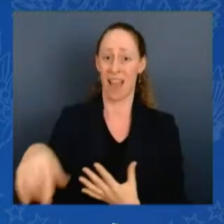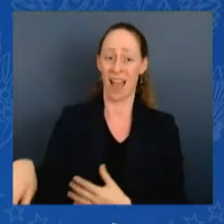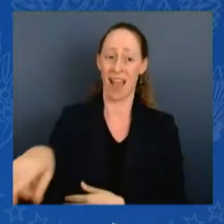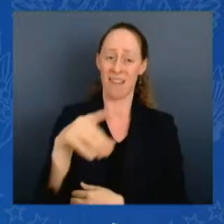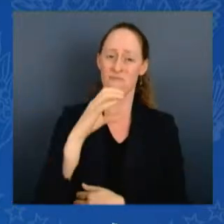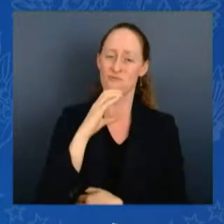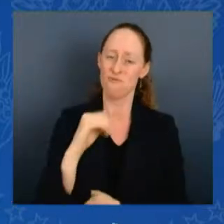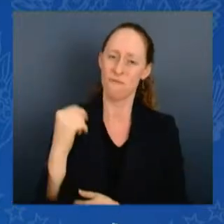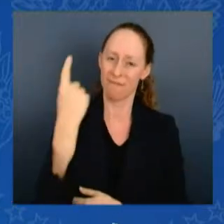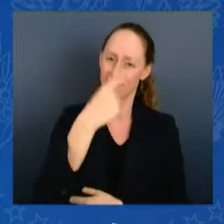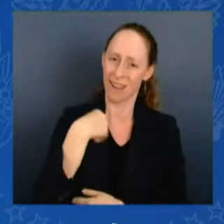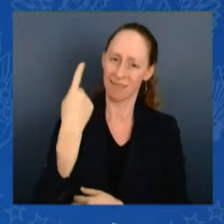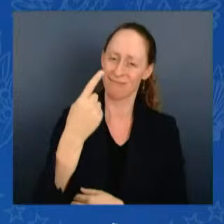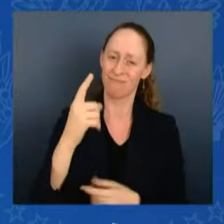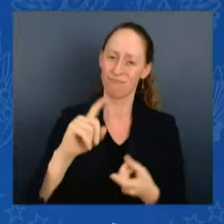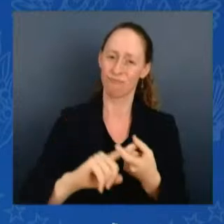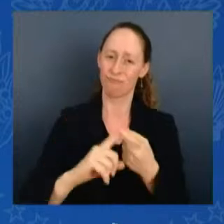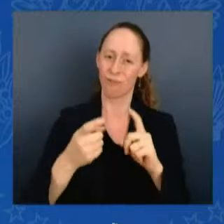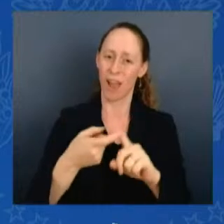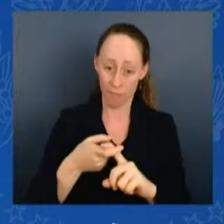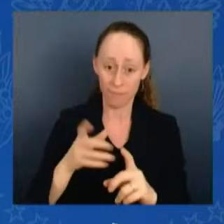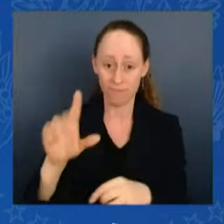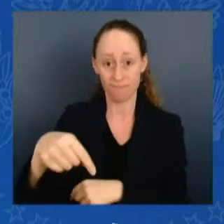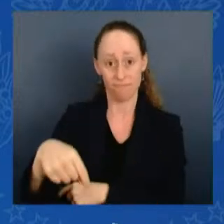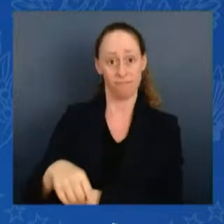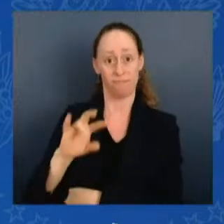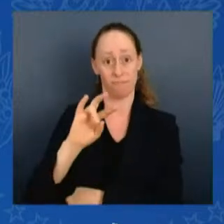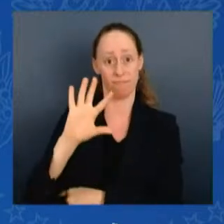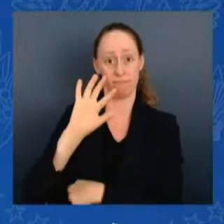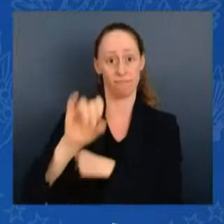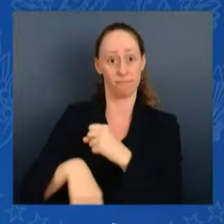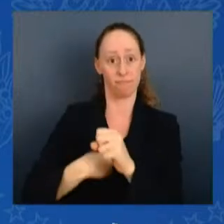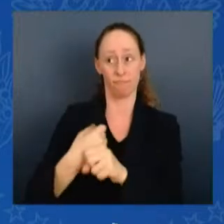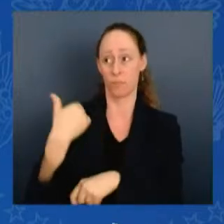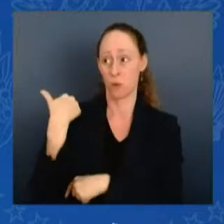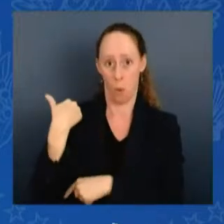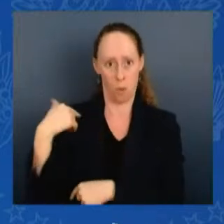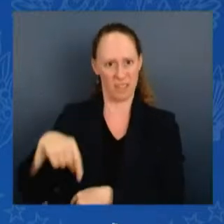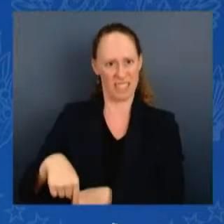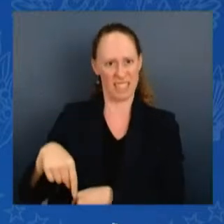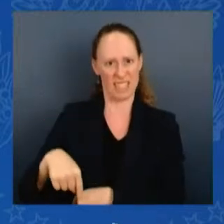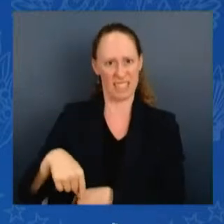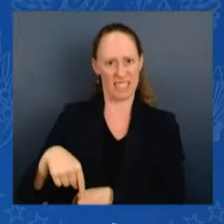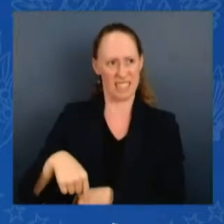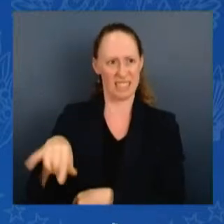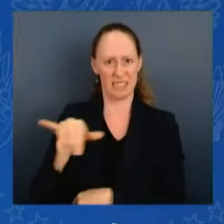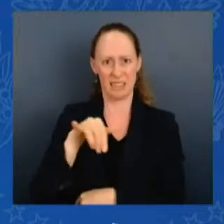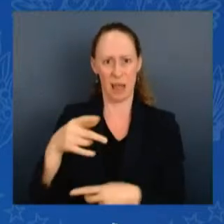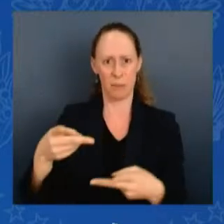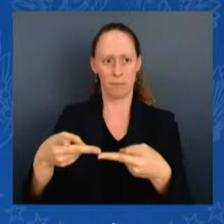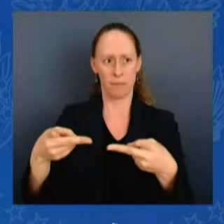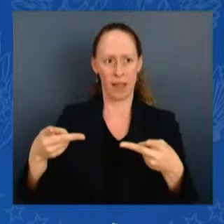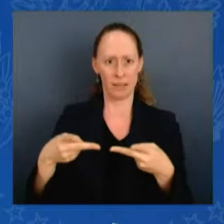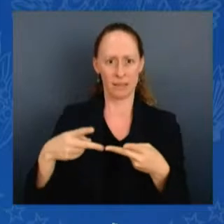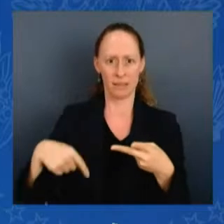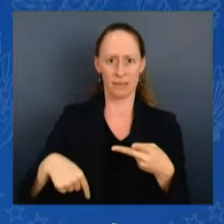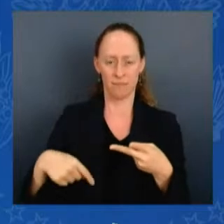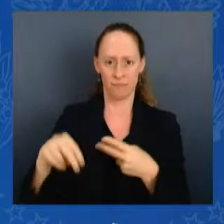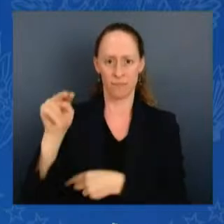75 years ago, in this very room, NATO's founding document, the Washington Treaty, was